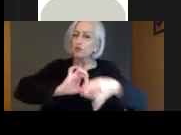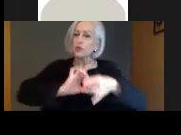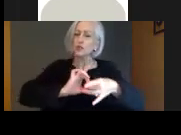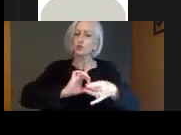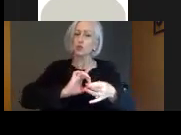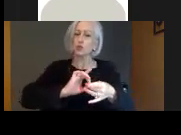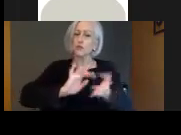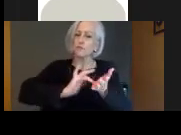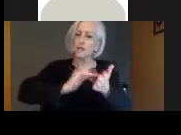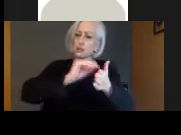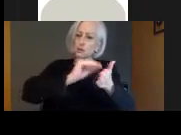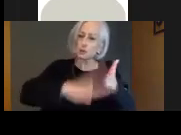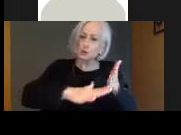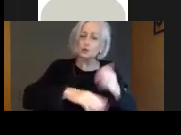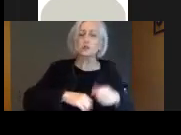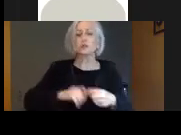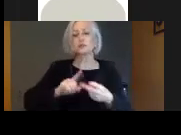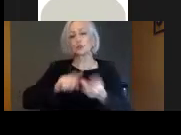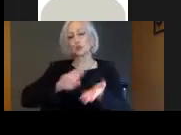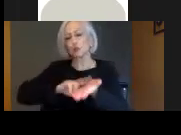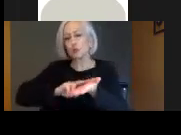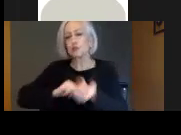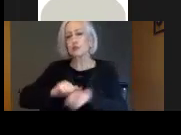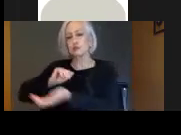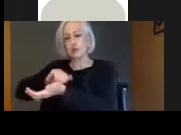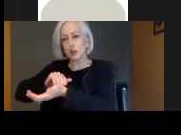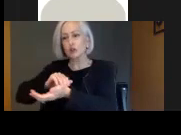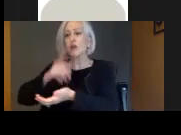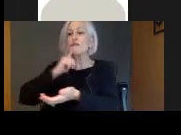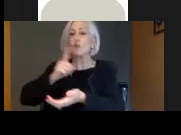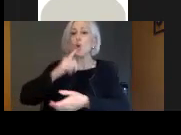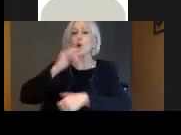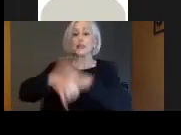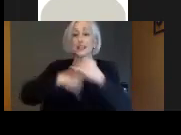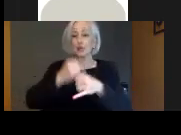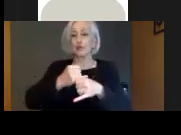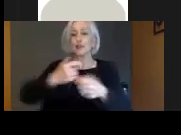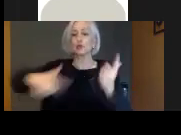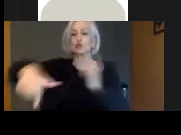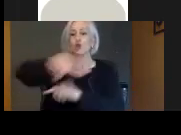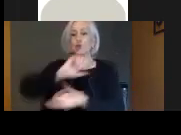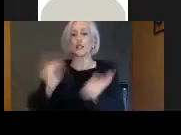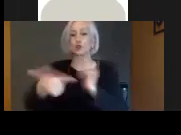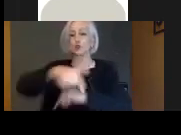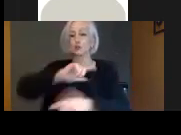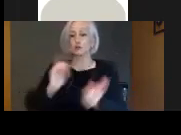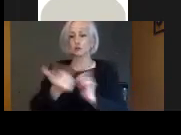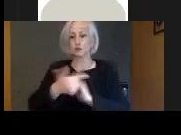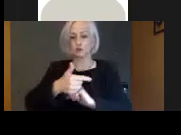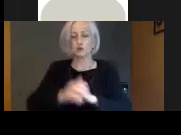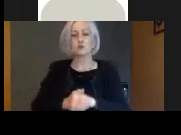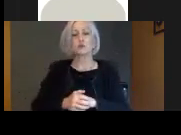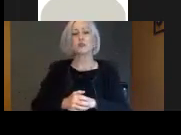to develop these international rotations. Dr. Cole Holgren,